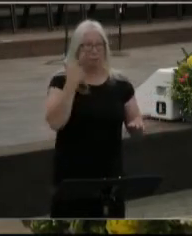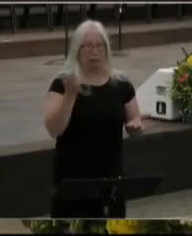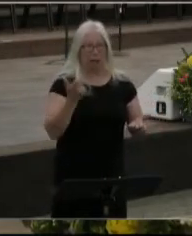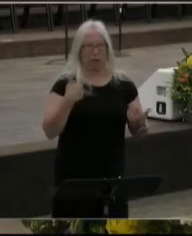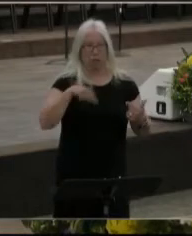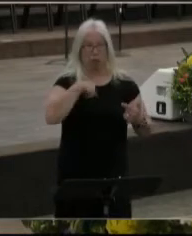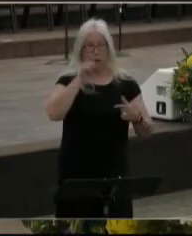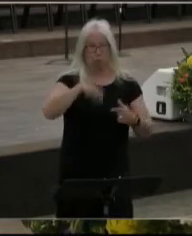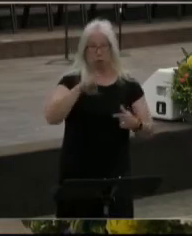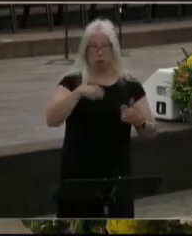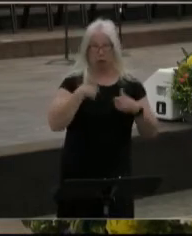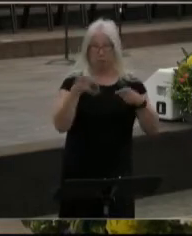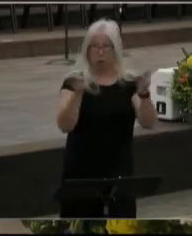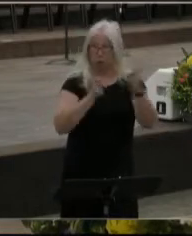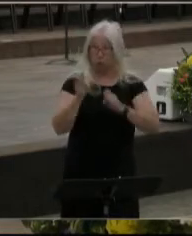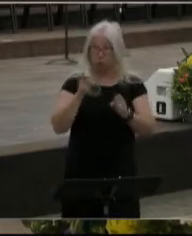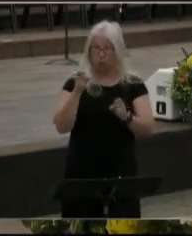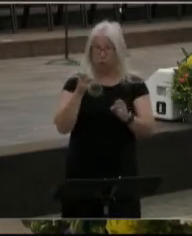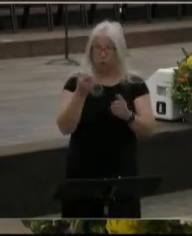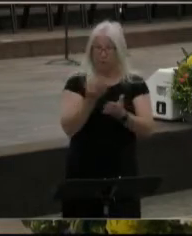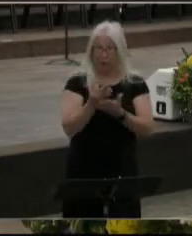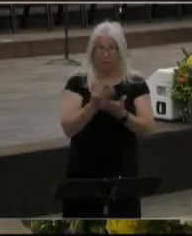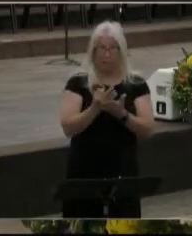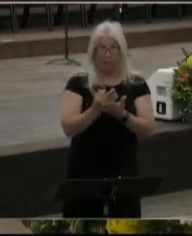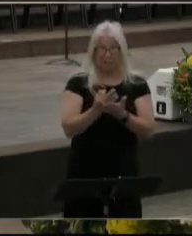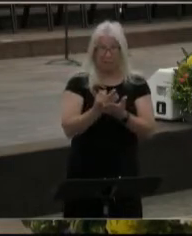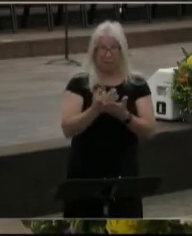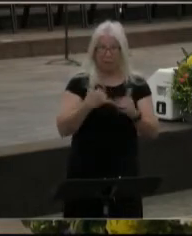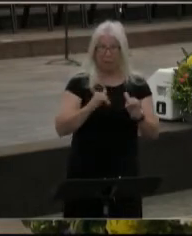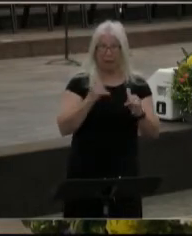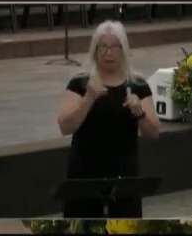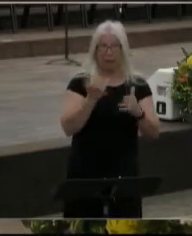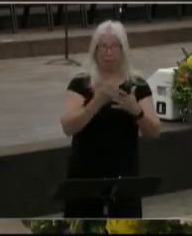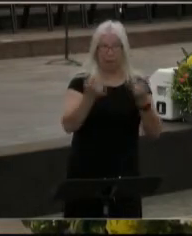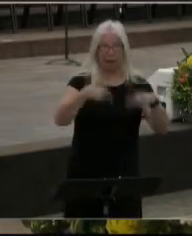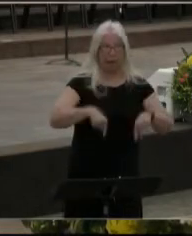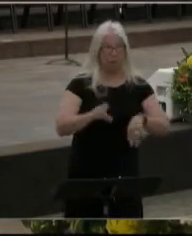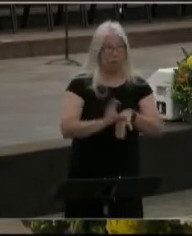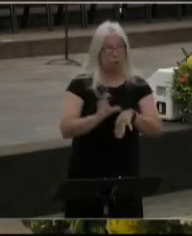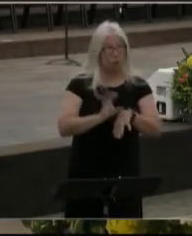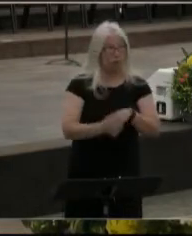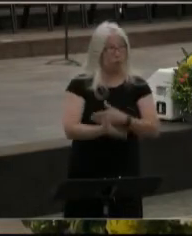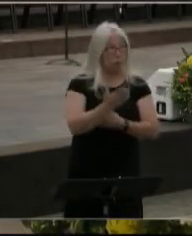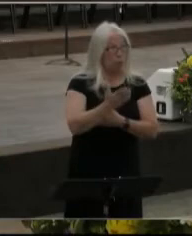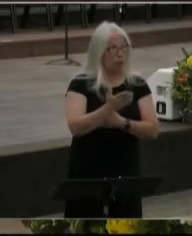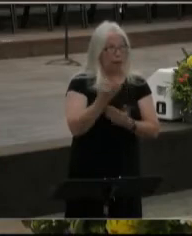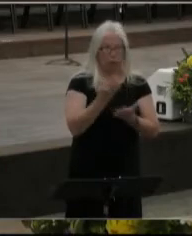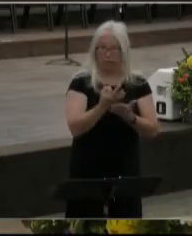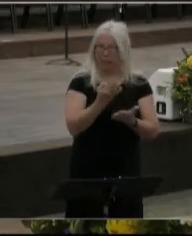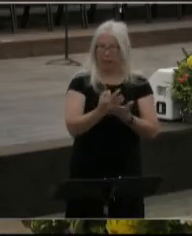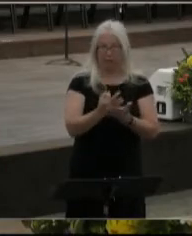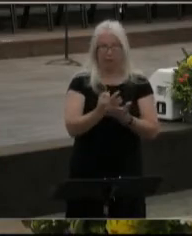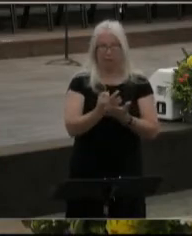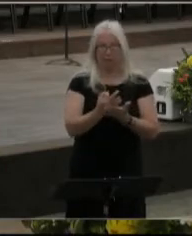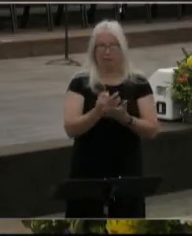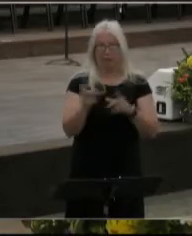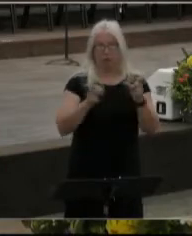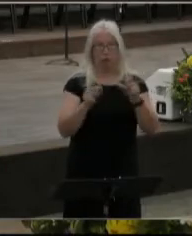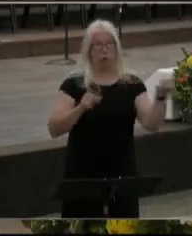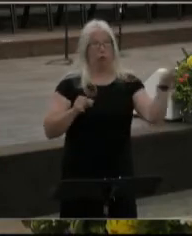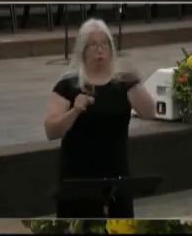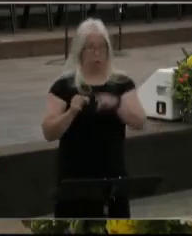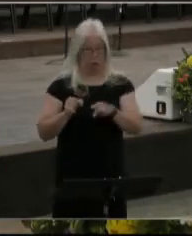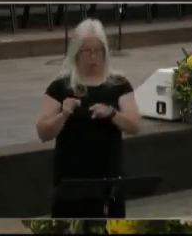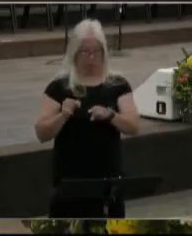Because we are supposed to have control of our finances, but yet many have come into the house of God this morning and your finances have control of